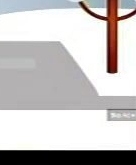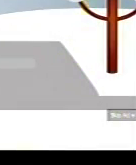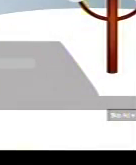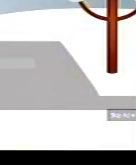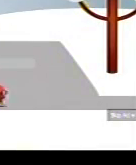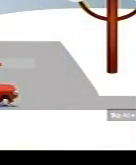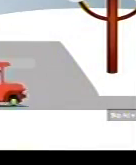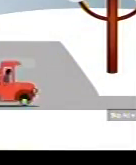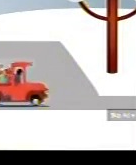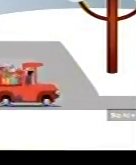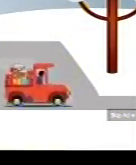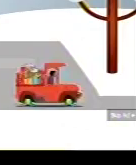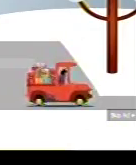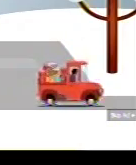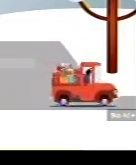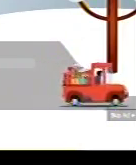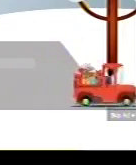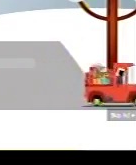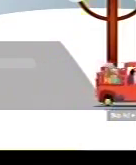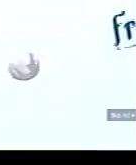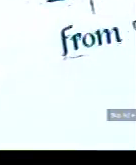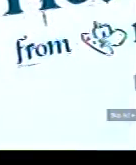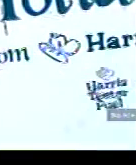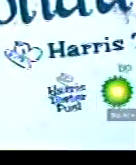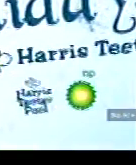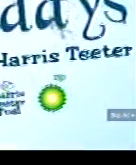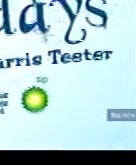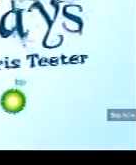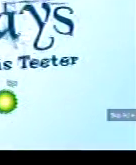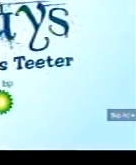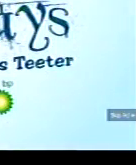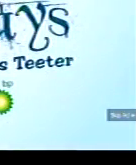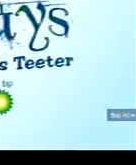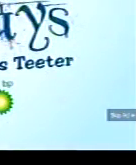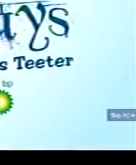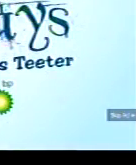gift cards at Harris Teeter and save big at the pump.